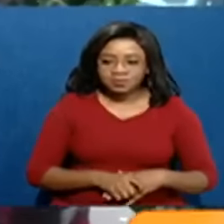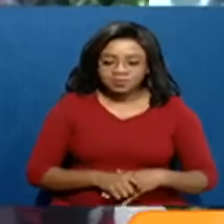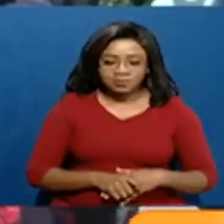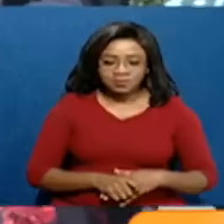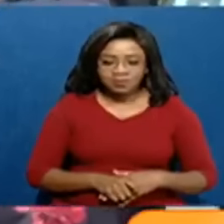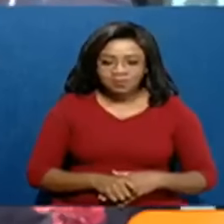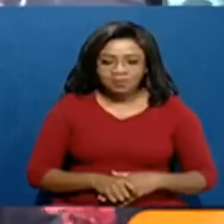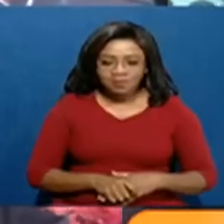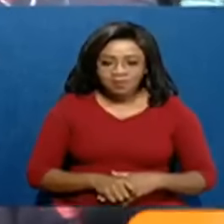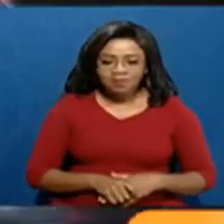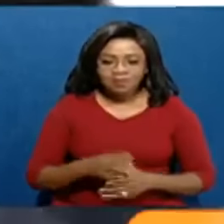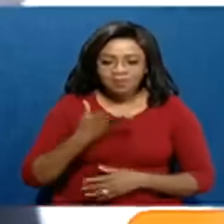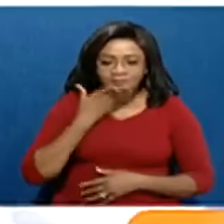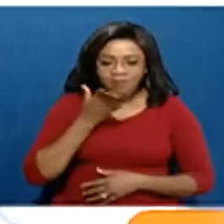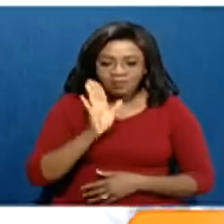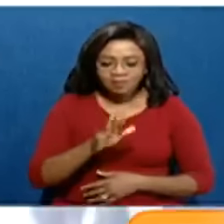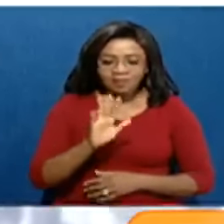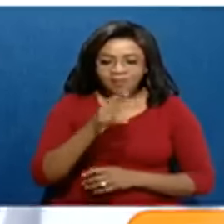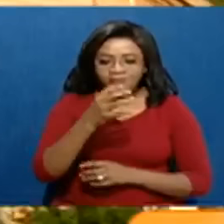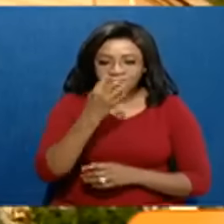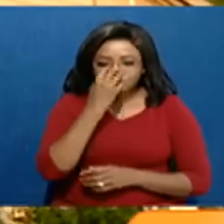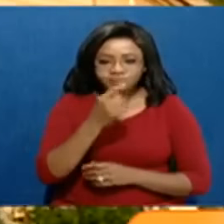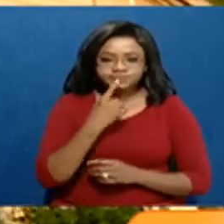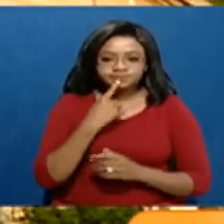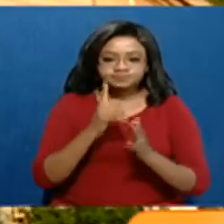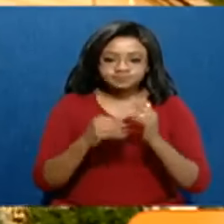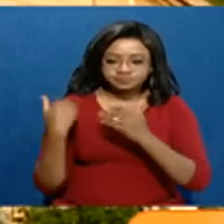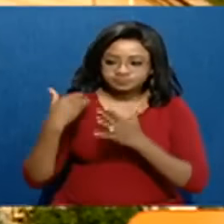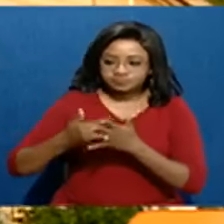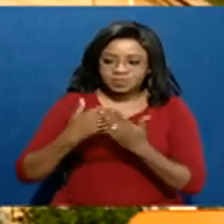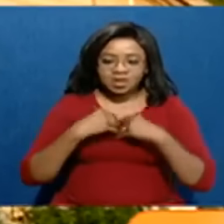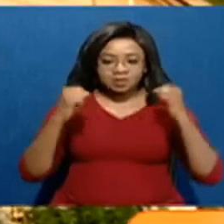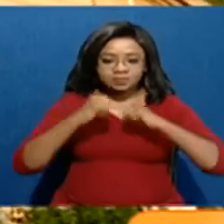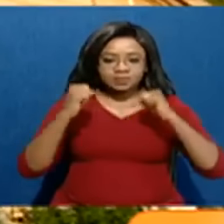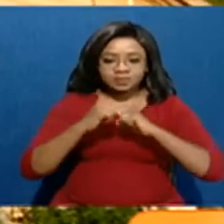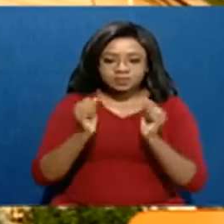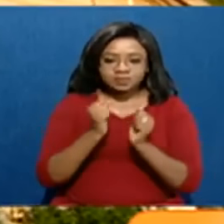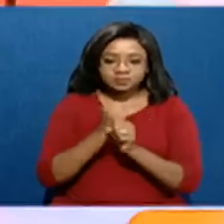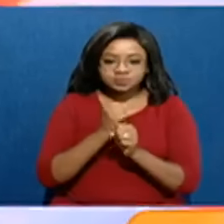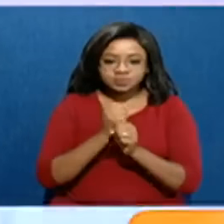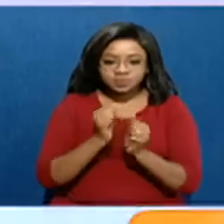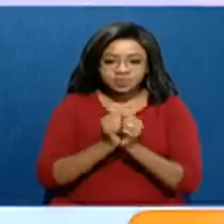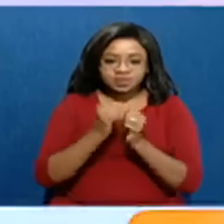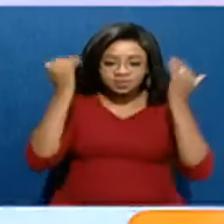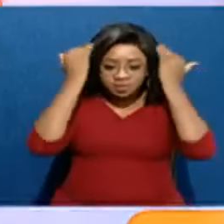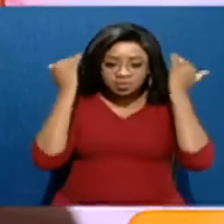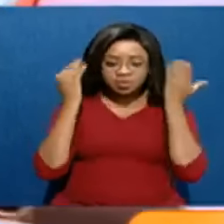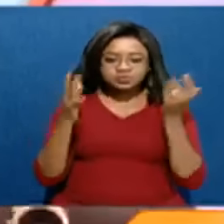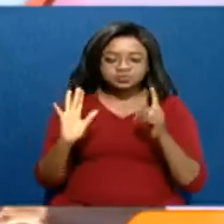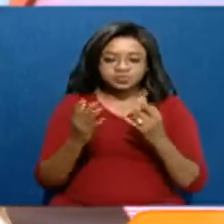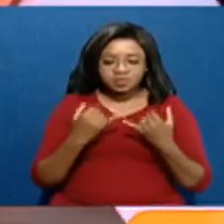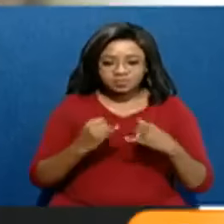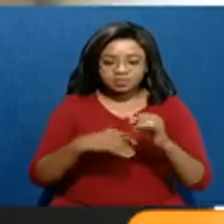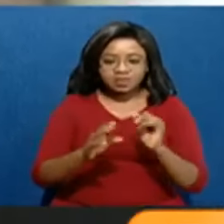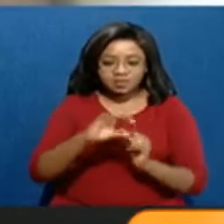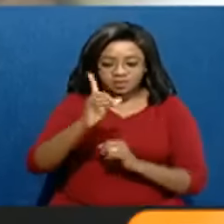Responding to the president for the first time over claims of an agreement with the judiciary in realization of the Affordable